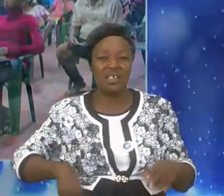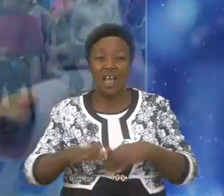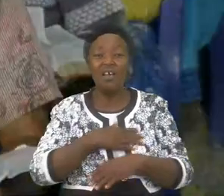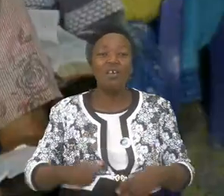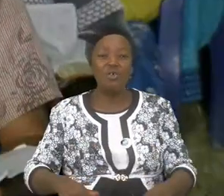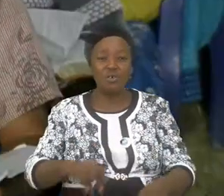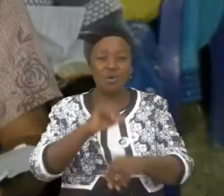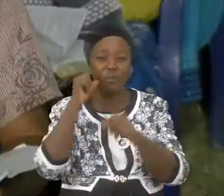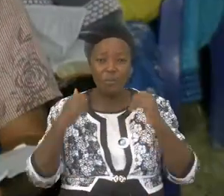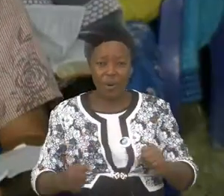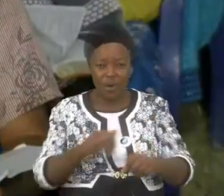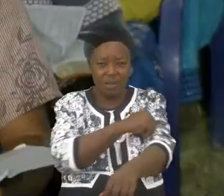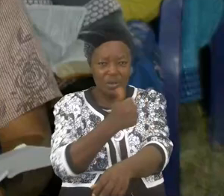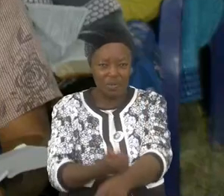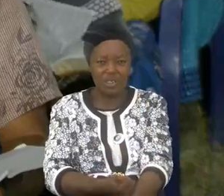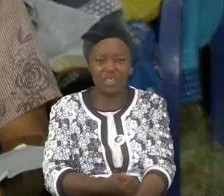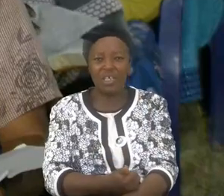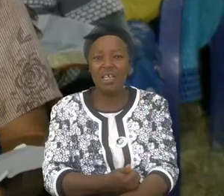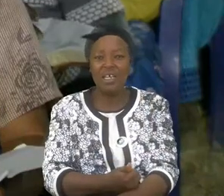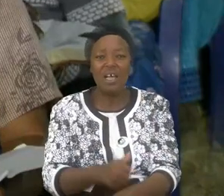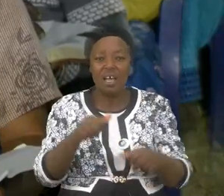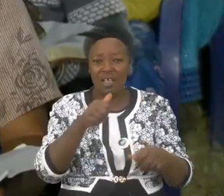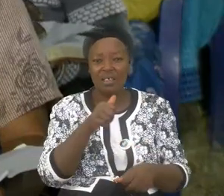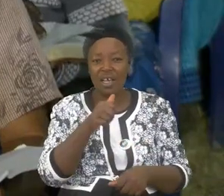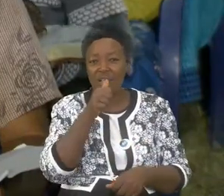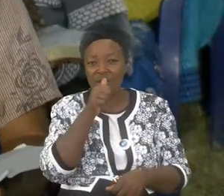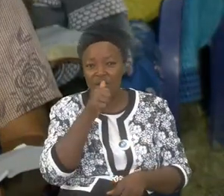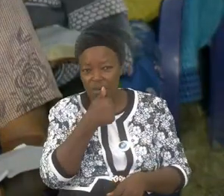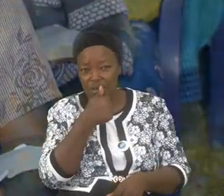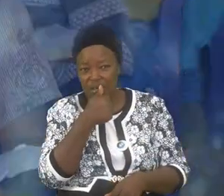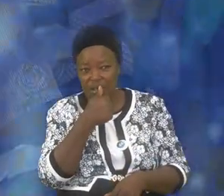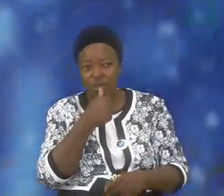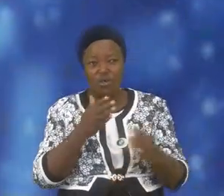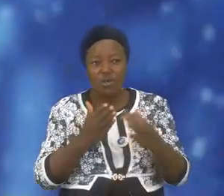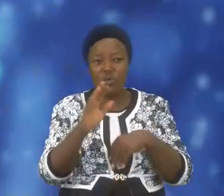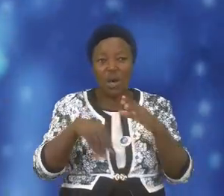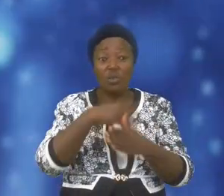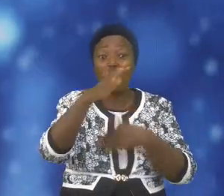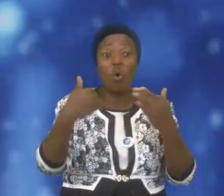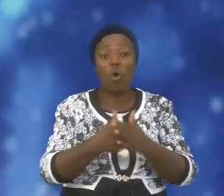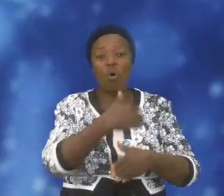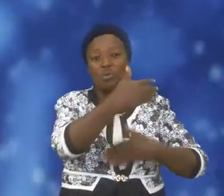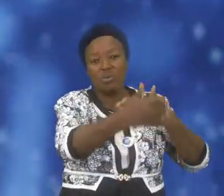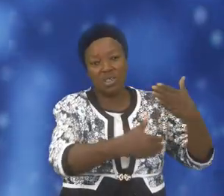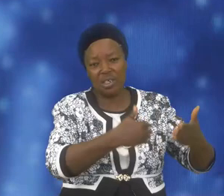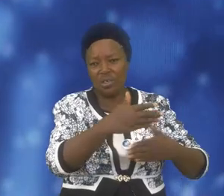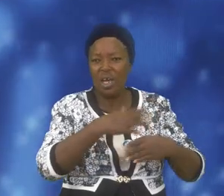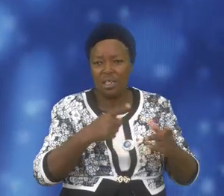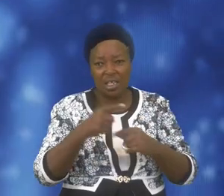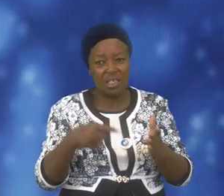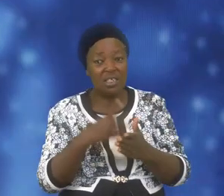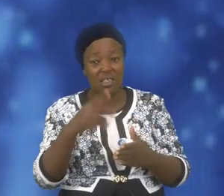generation. And this is the generation where Christ is still walking, and is walking with power, and his power now